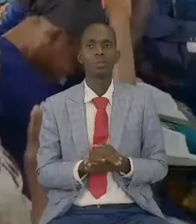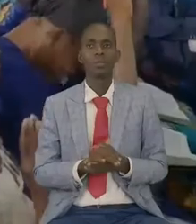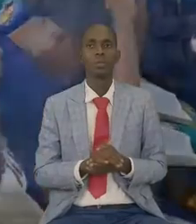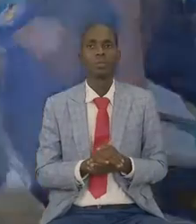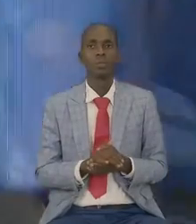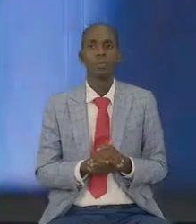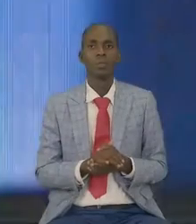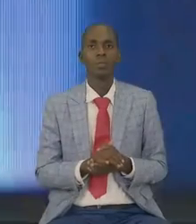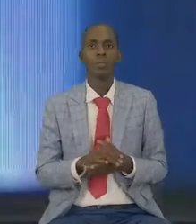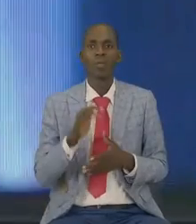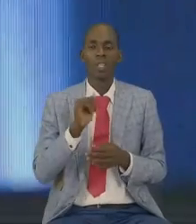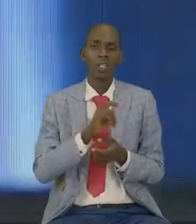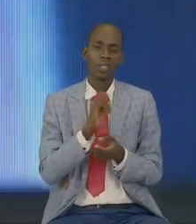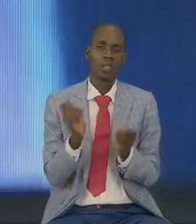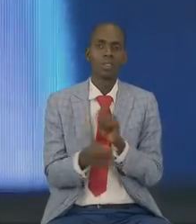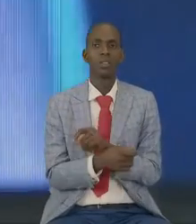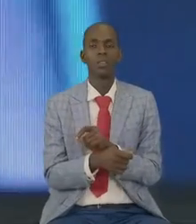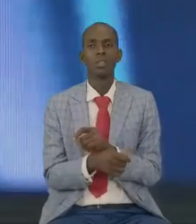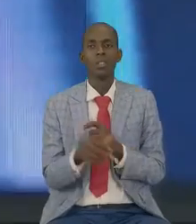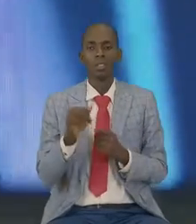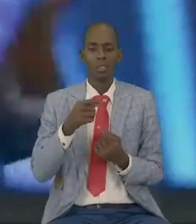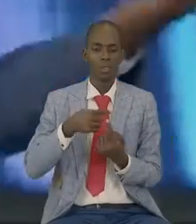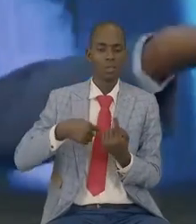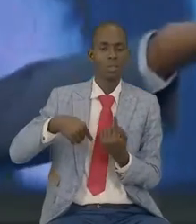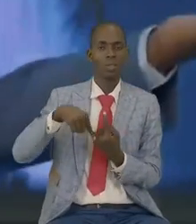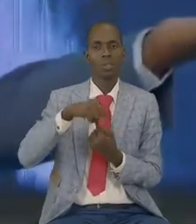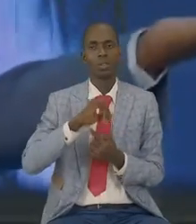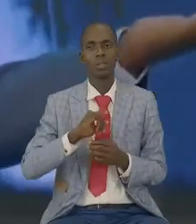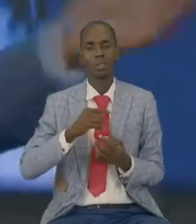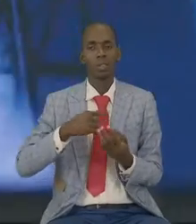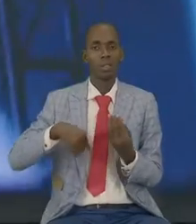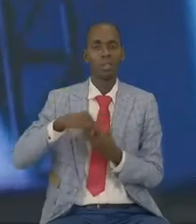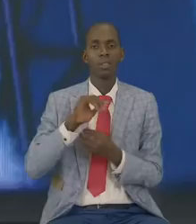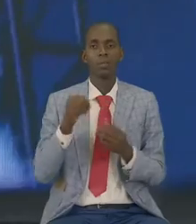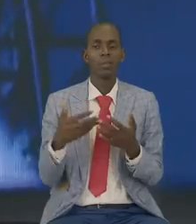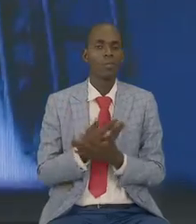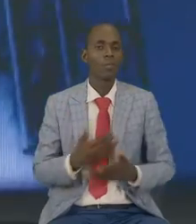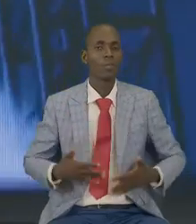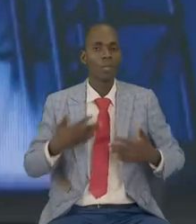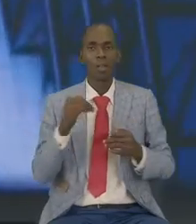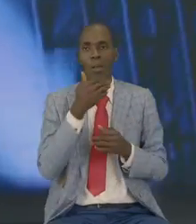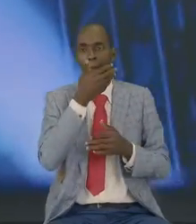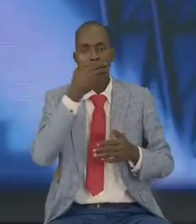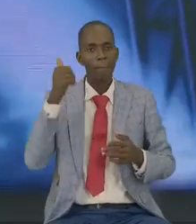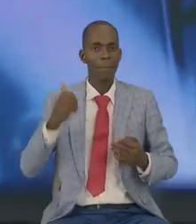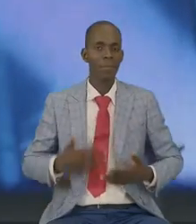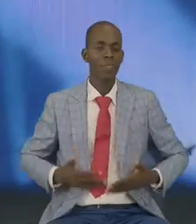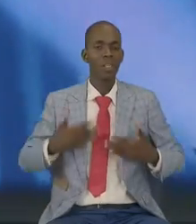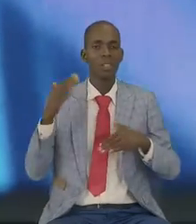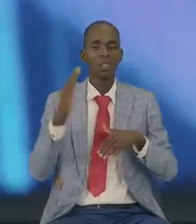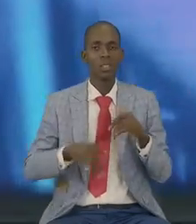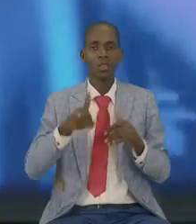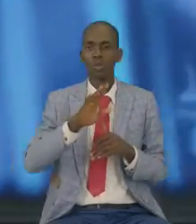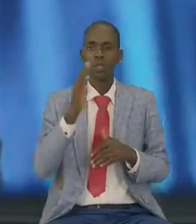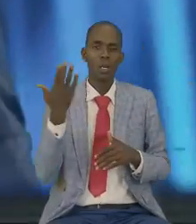A transformation, a turning around, a new life, a better life than you ever